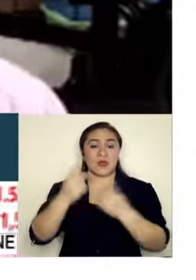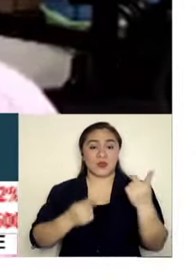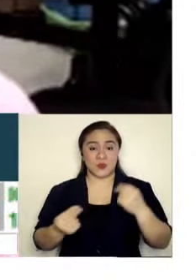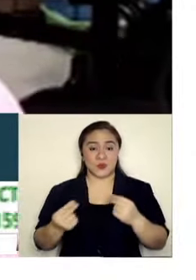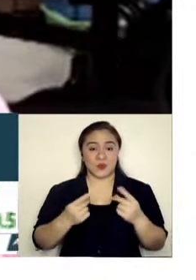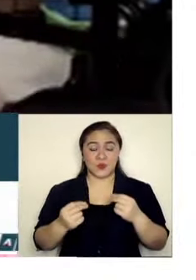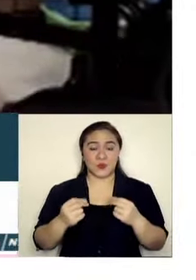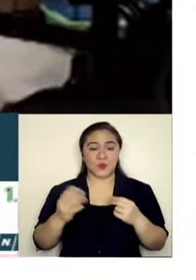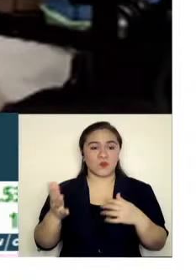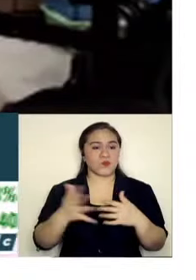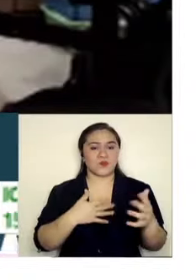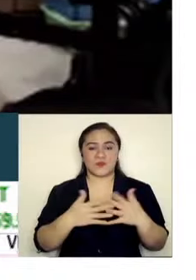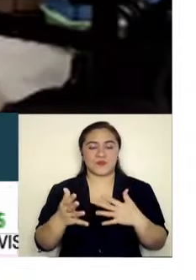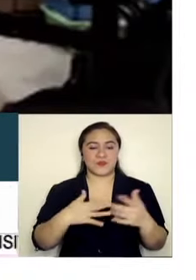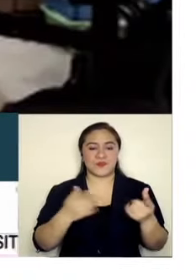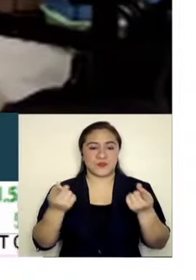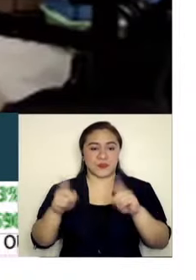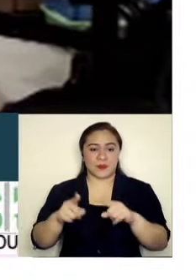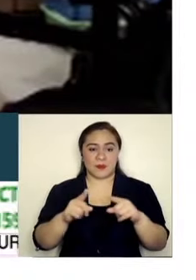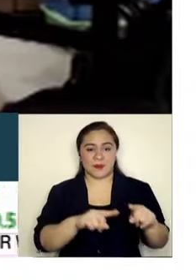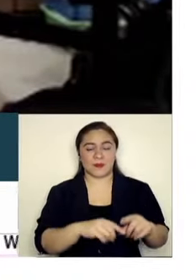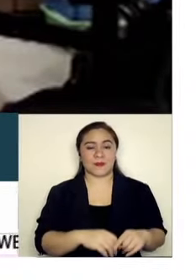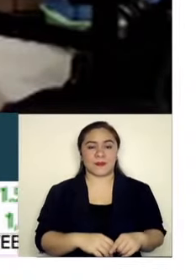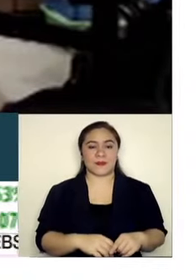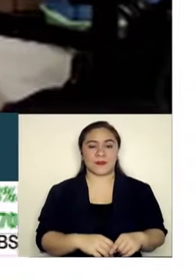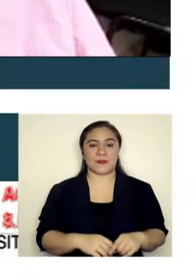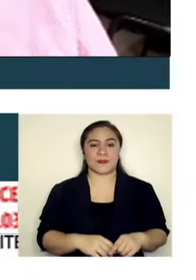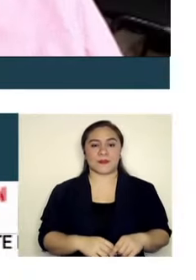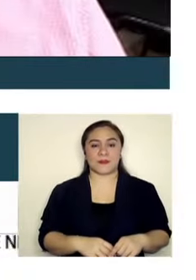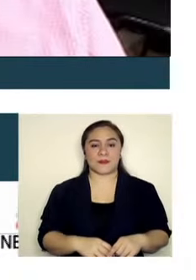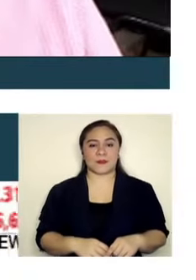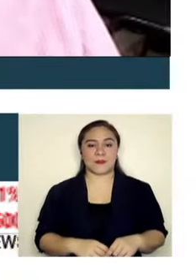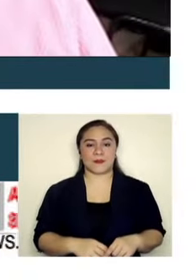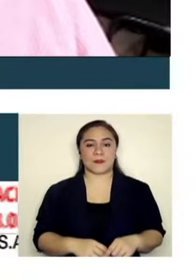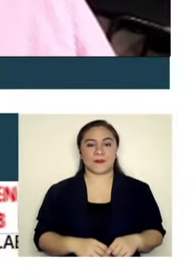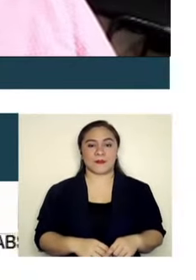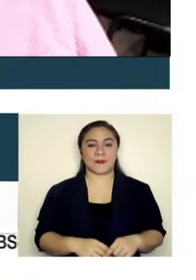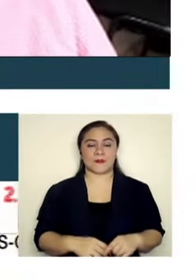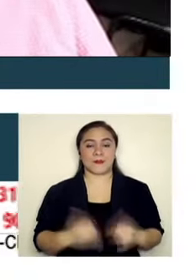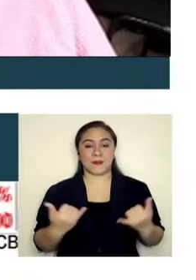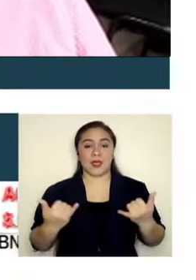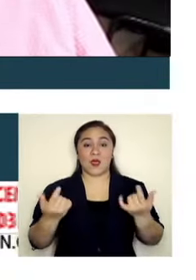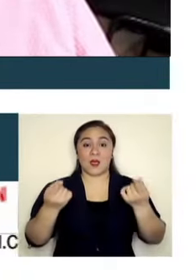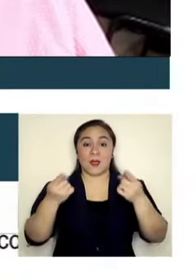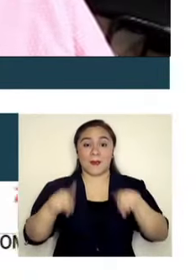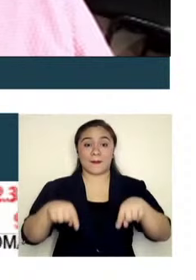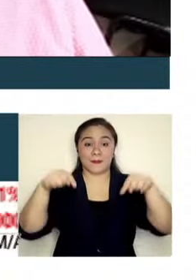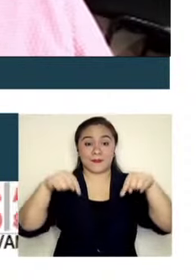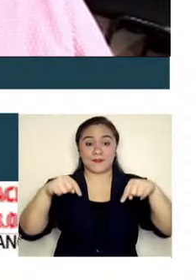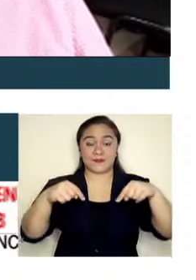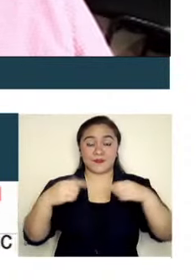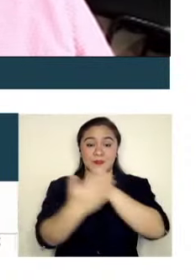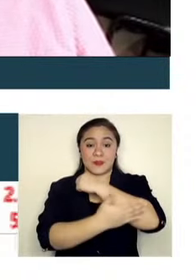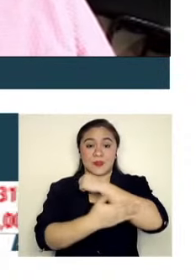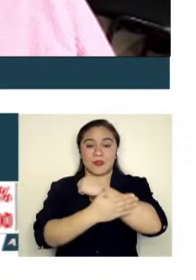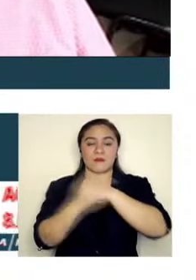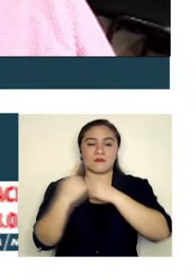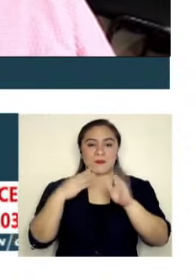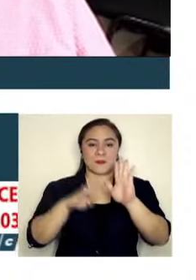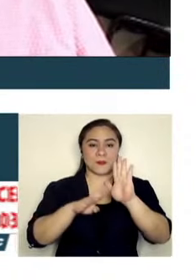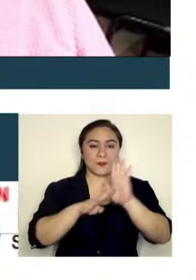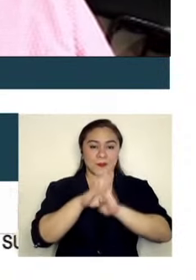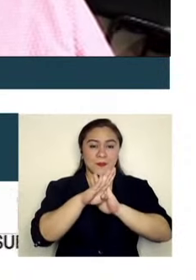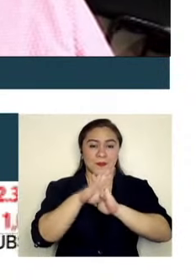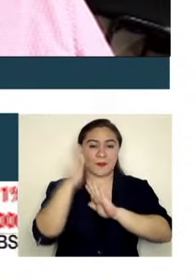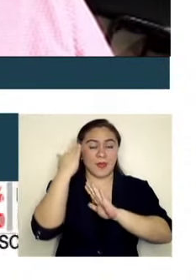happen. And that's exactly what is happening in these countries that are currently battling surges and infections